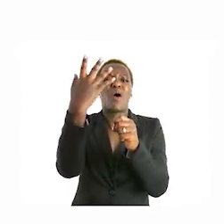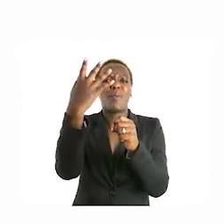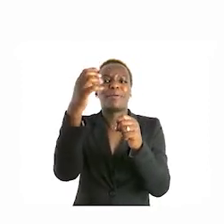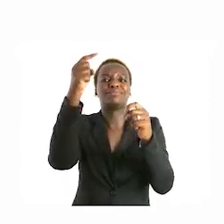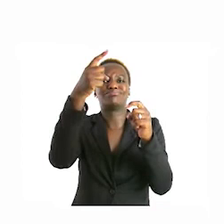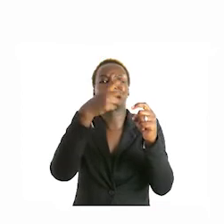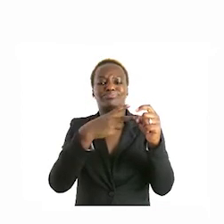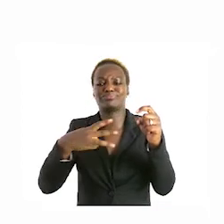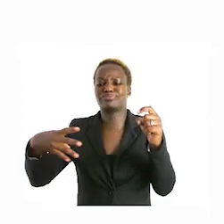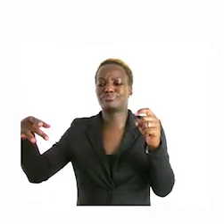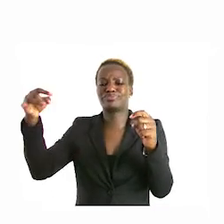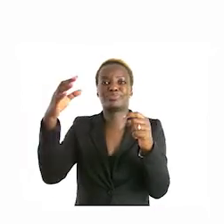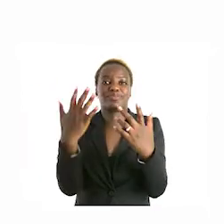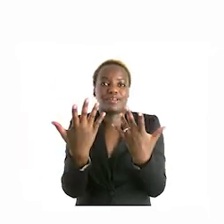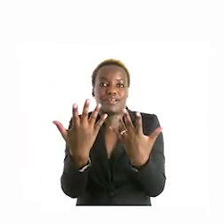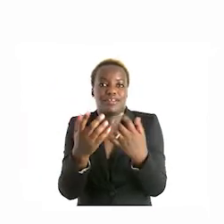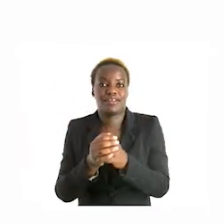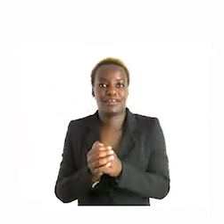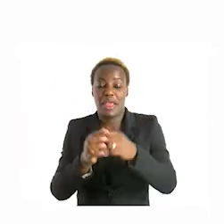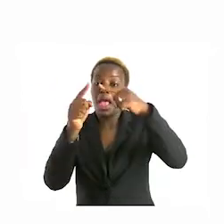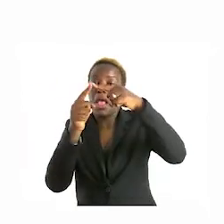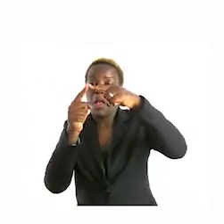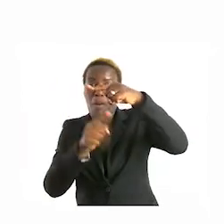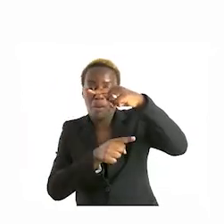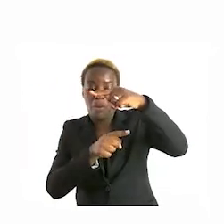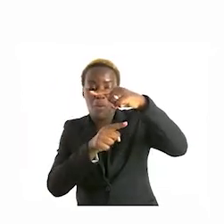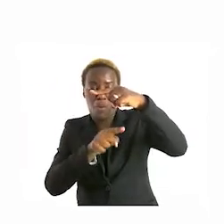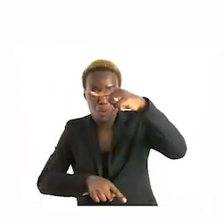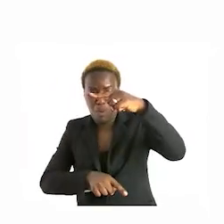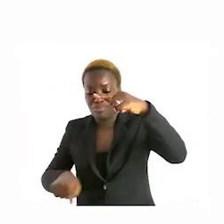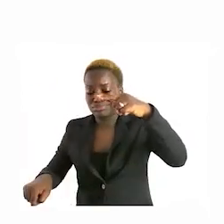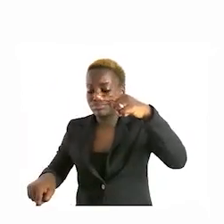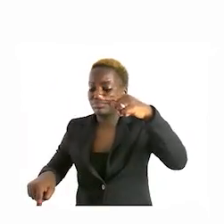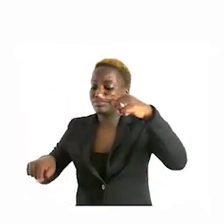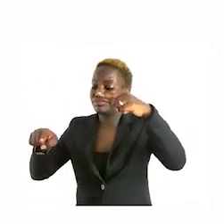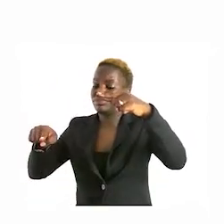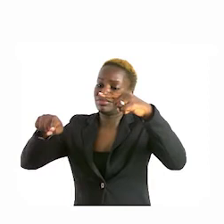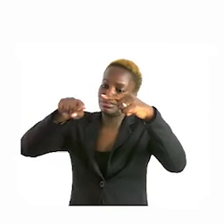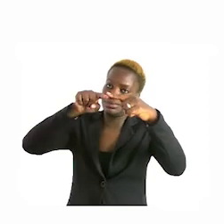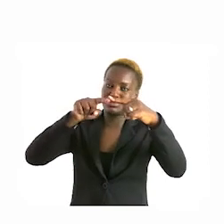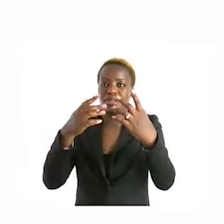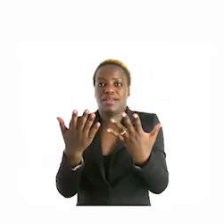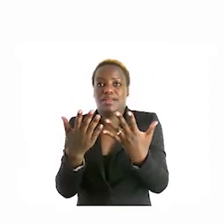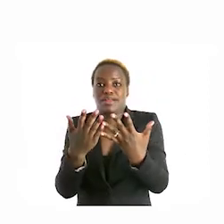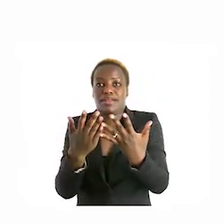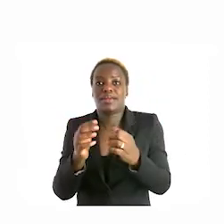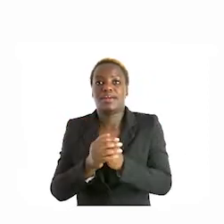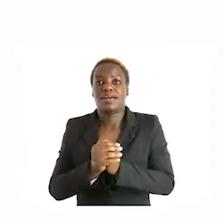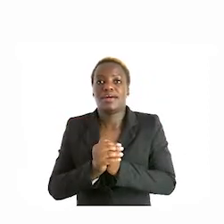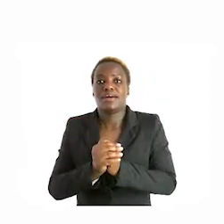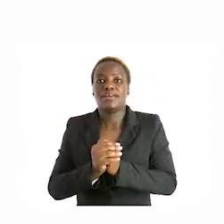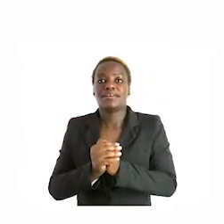lines are actually the ones that you can divide in the middle. It means the line that you draw in the middle of the